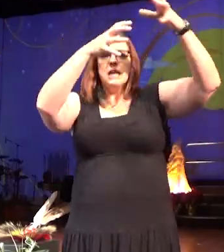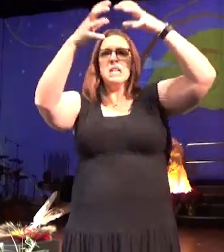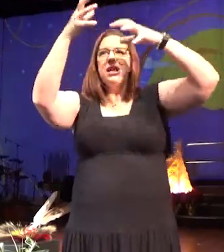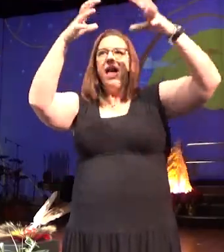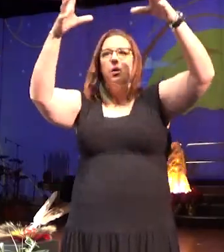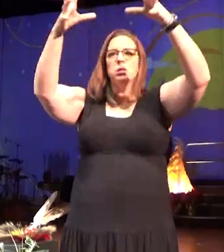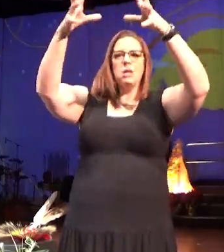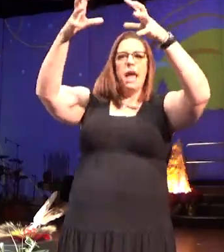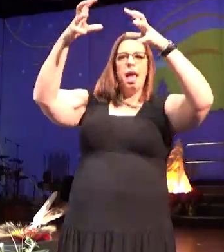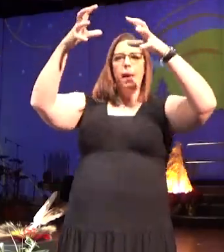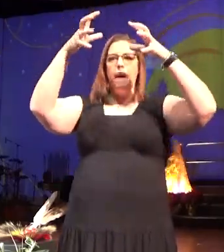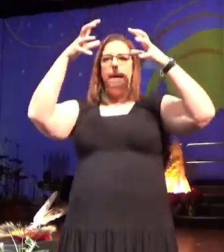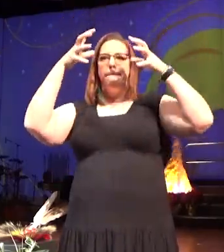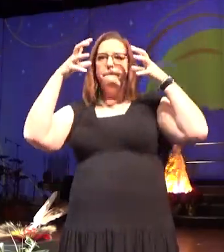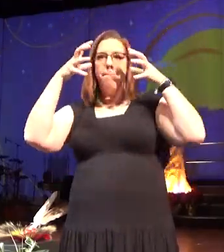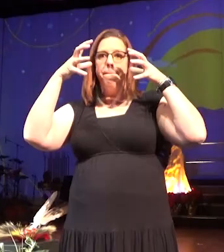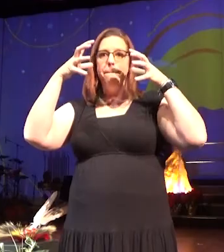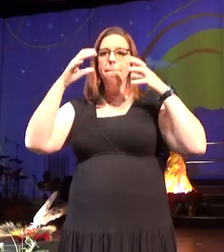they came.